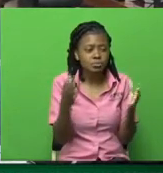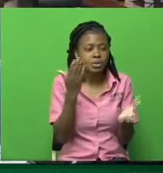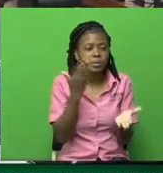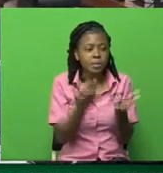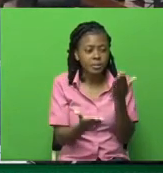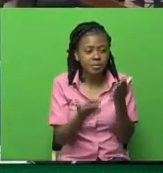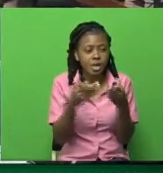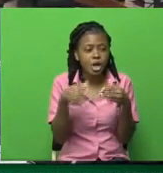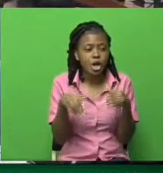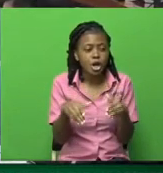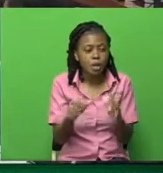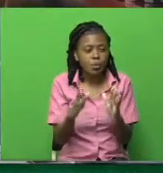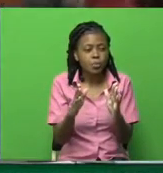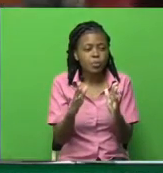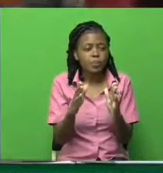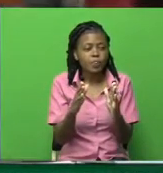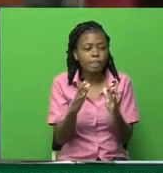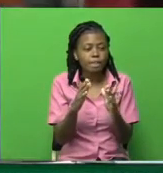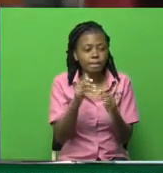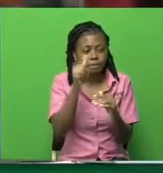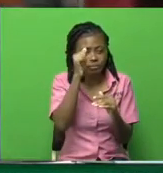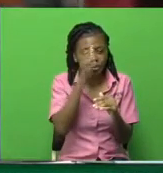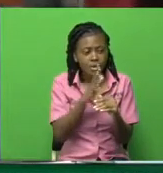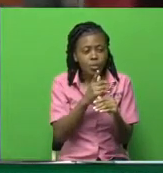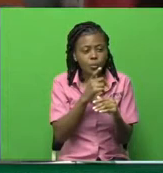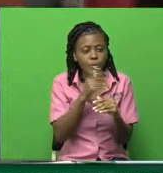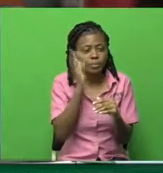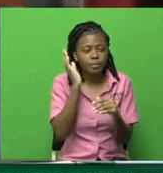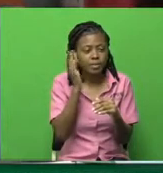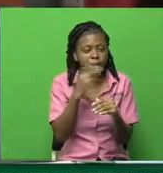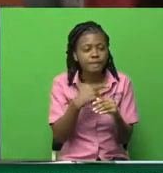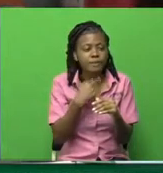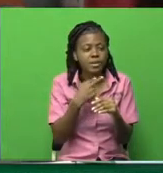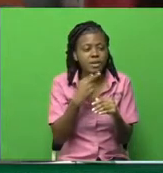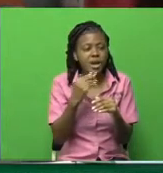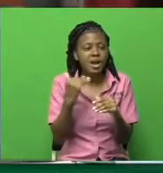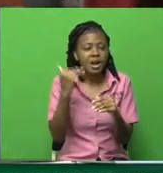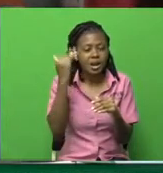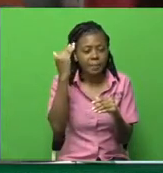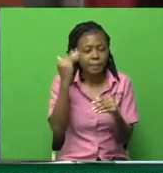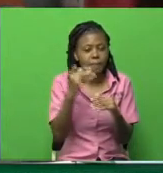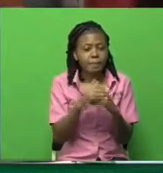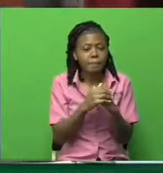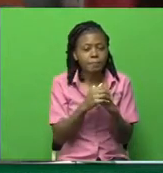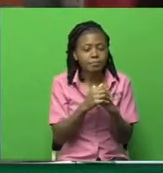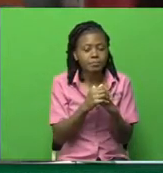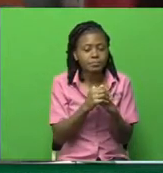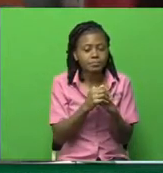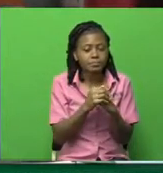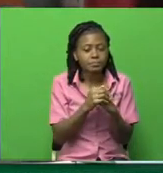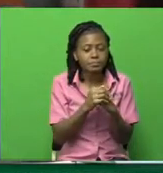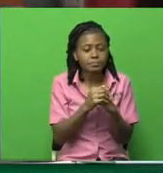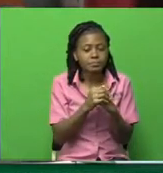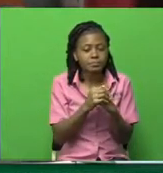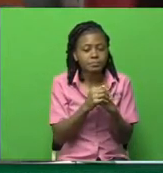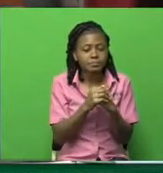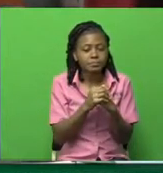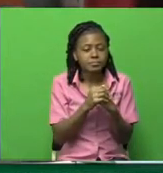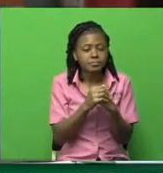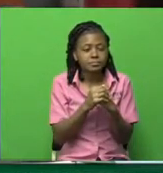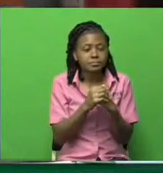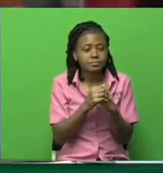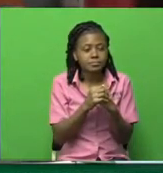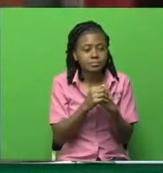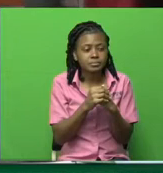well okay so members generally we have no difficulty in here any member for princess Tom I just